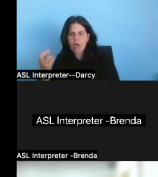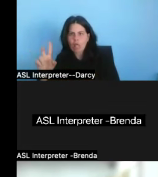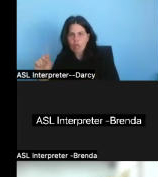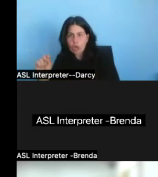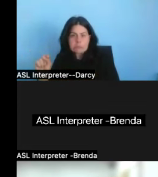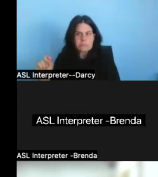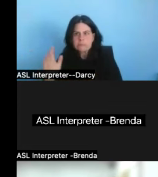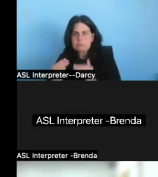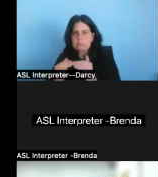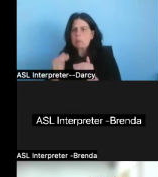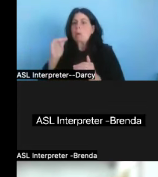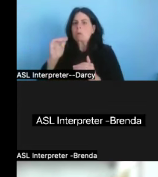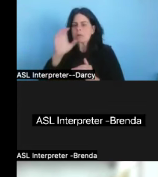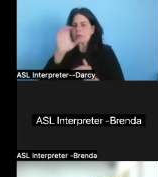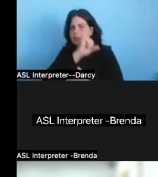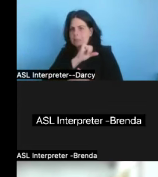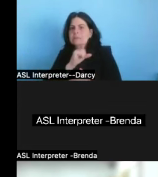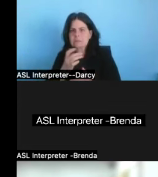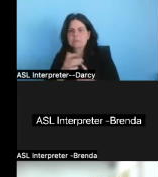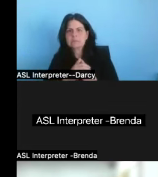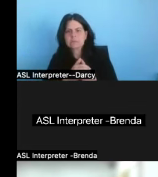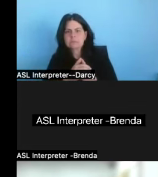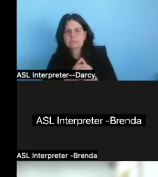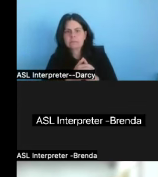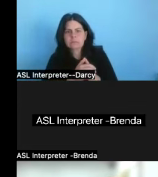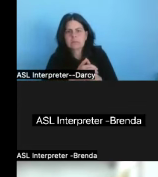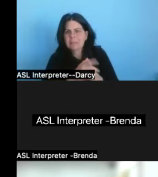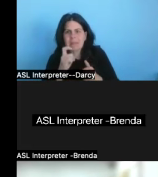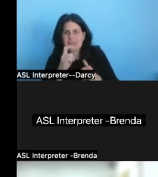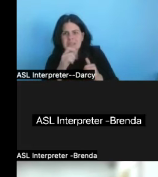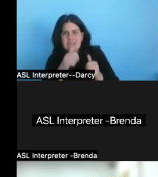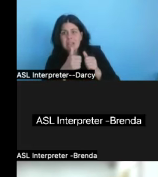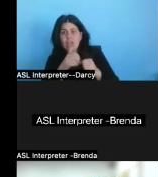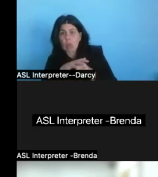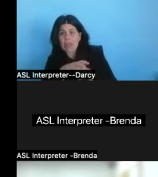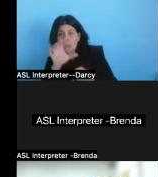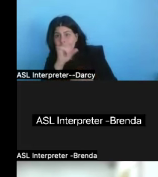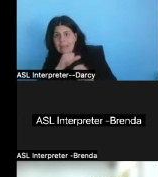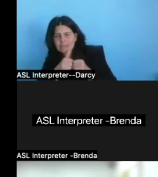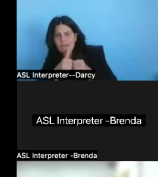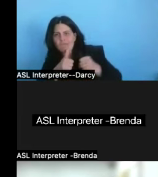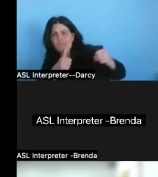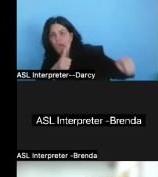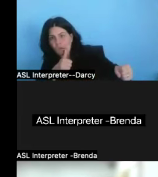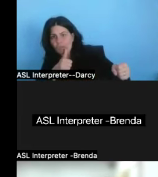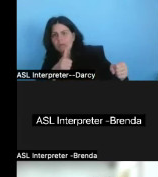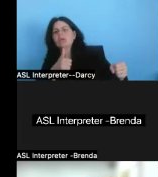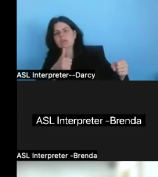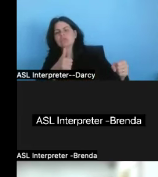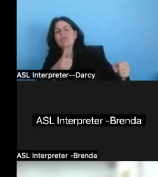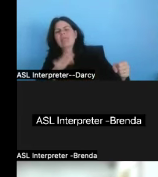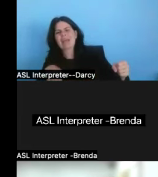source estimate a little bit farther south. And because that source estimate was farther away, that increased the magnitude estimate by Shake